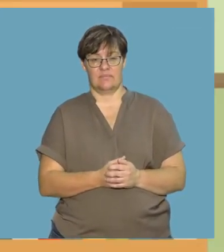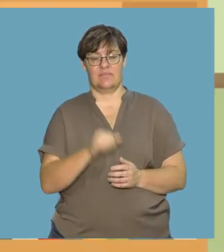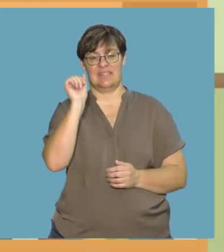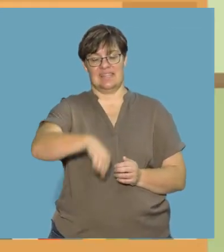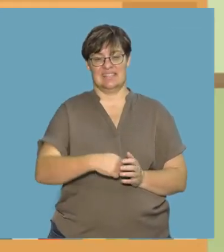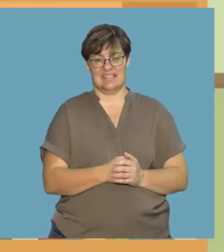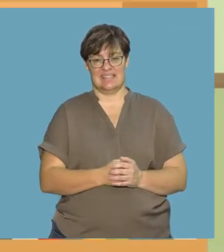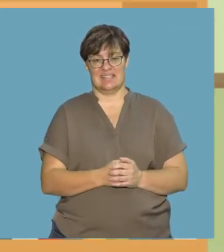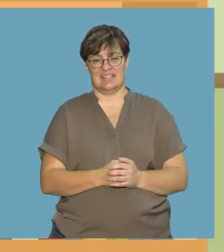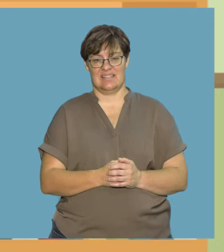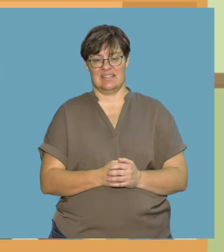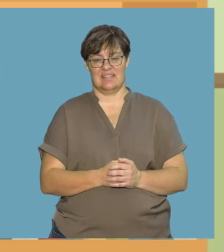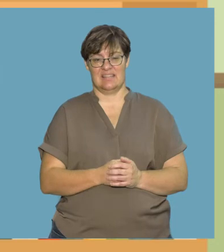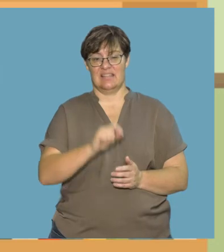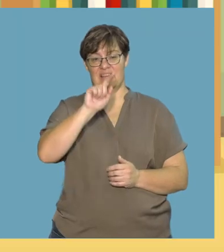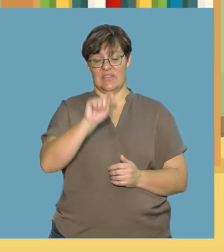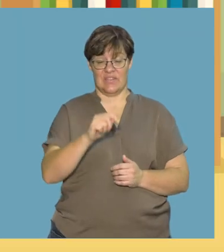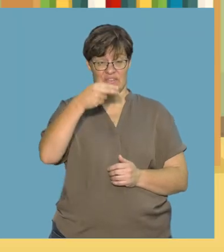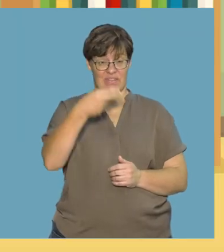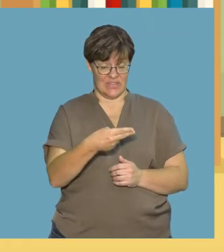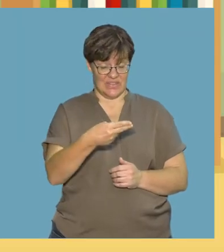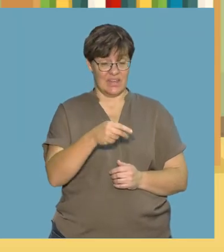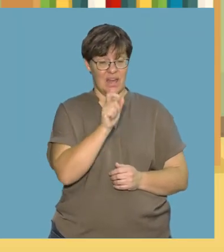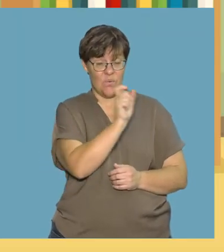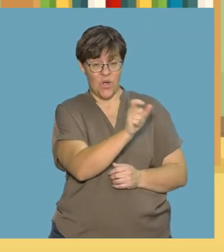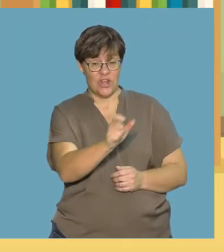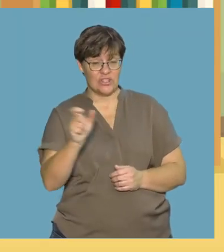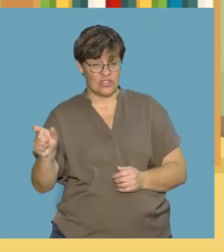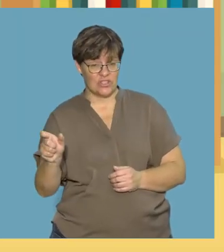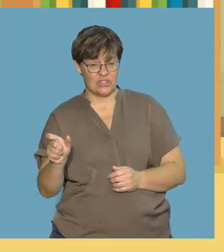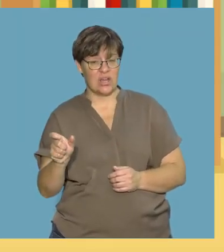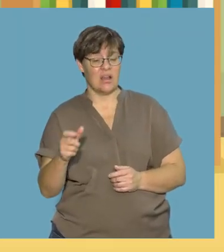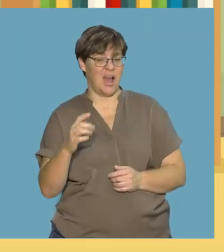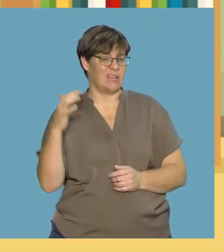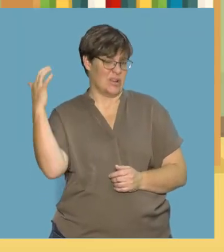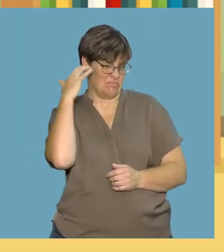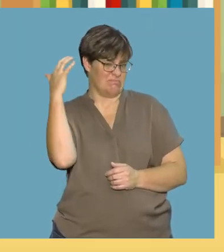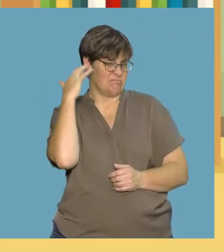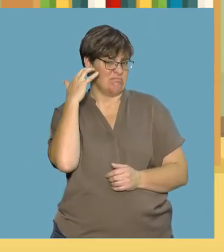Yes, the sound in those words is quite hard. Listen.